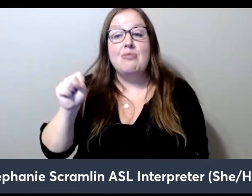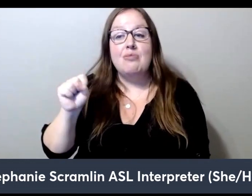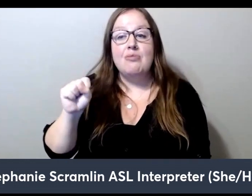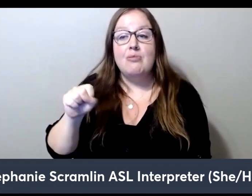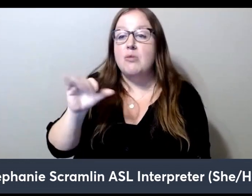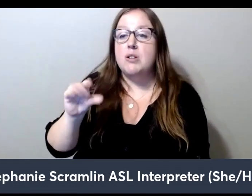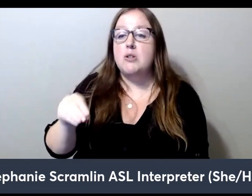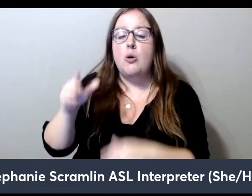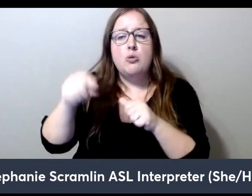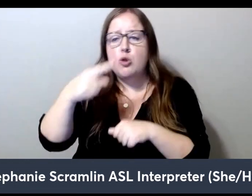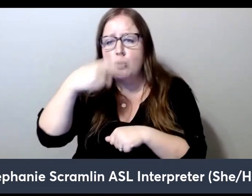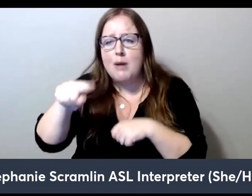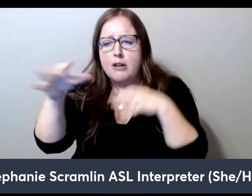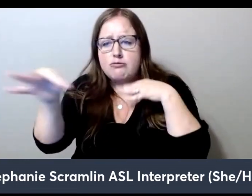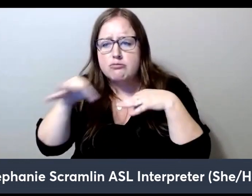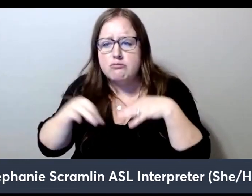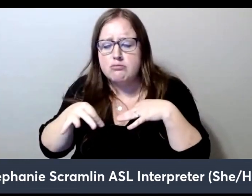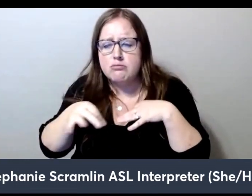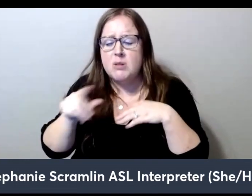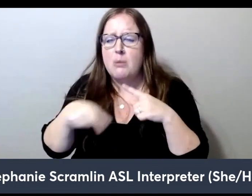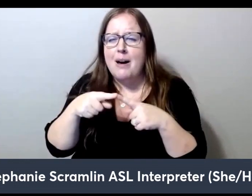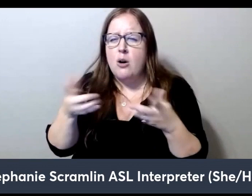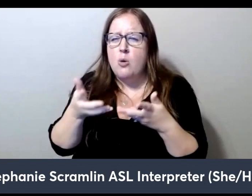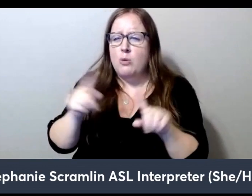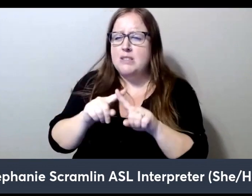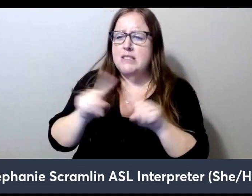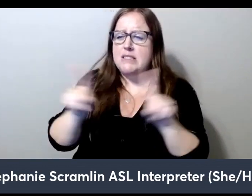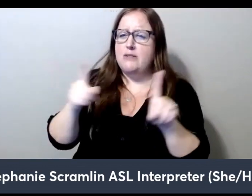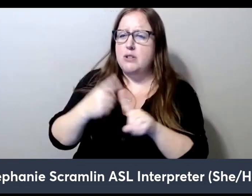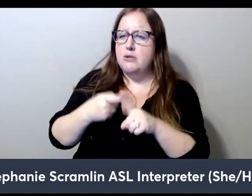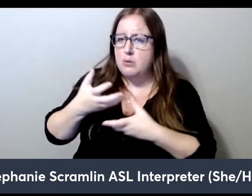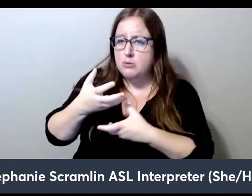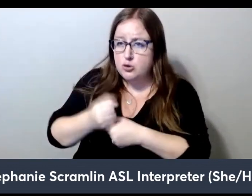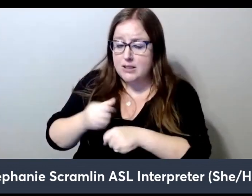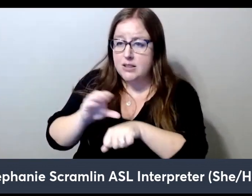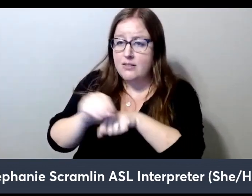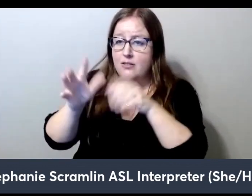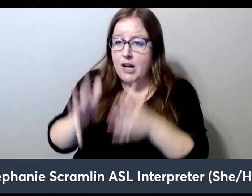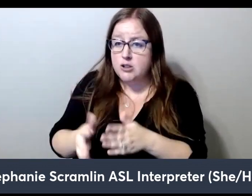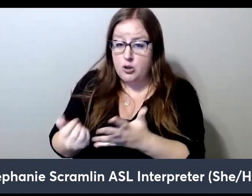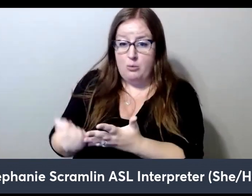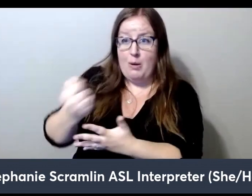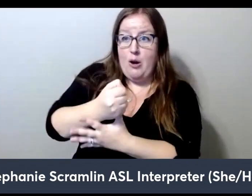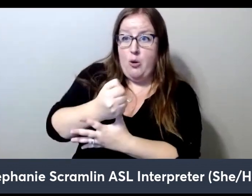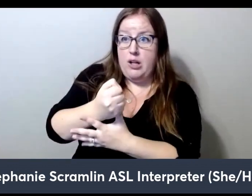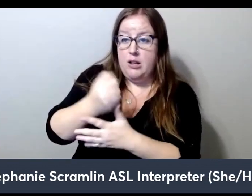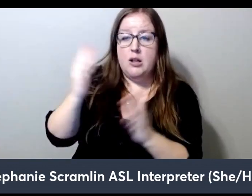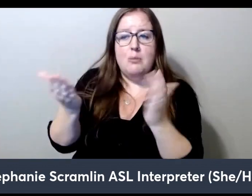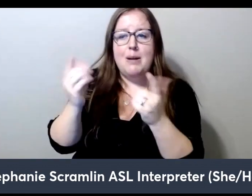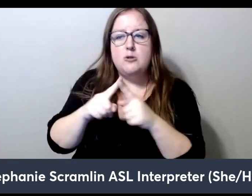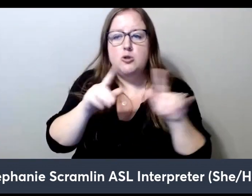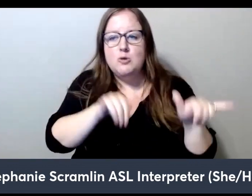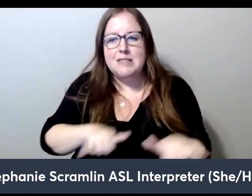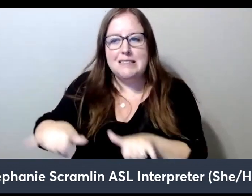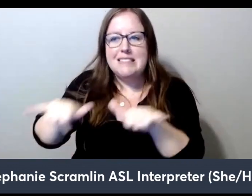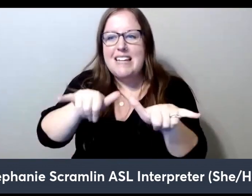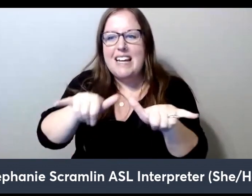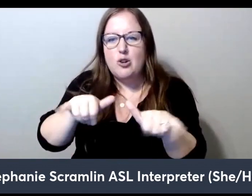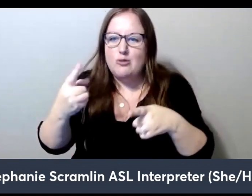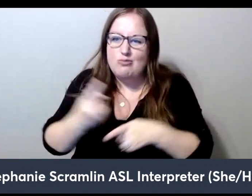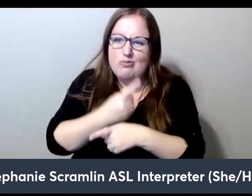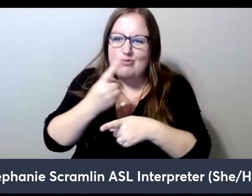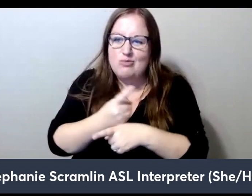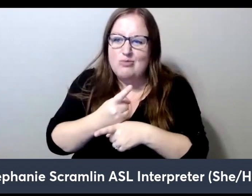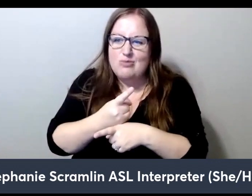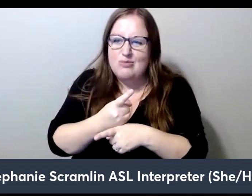So can you tell us a little bit about what's different about Trusted Advisor Priority versus standard vanilla. Sorry, I